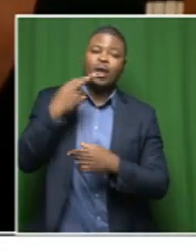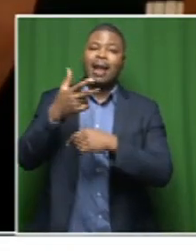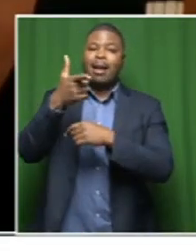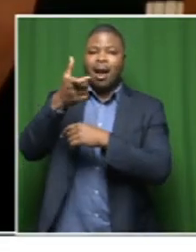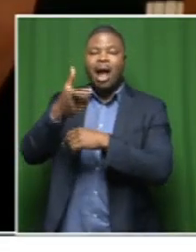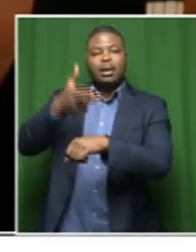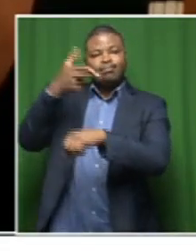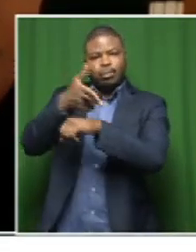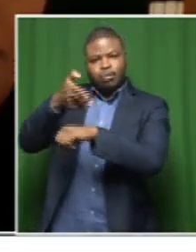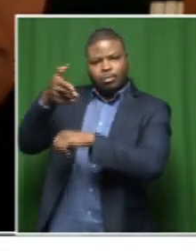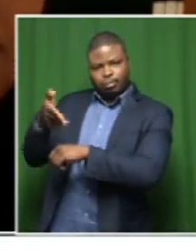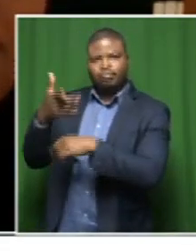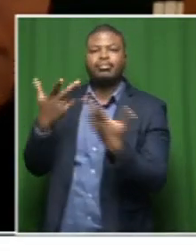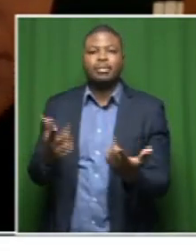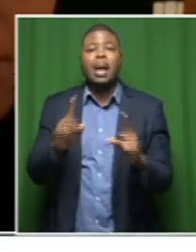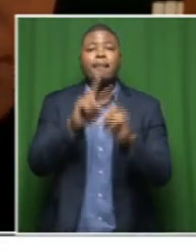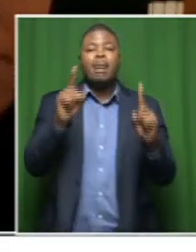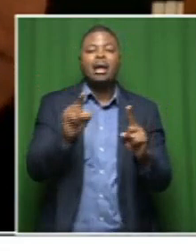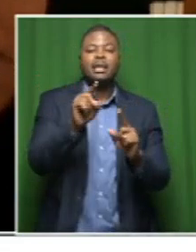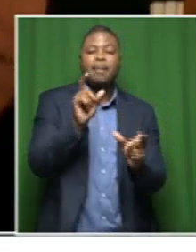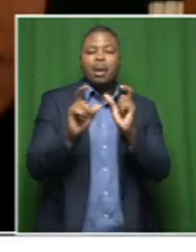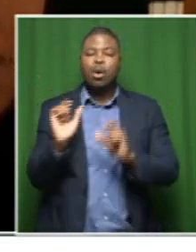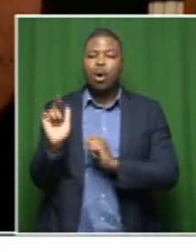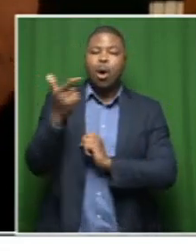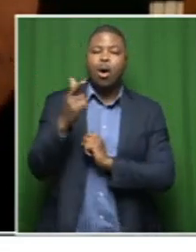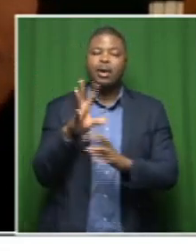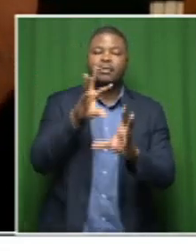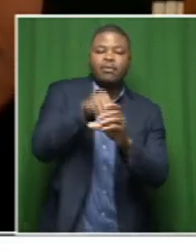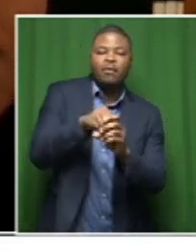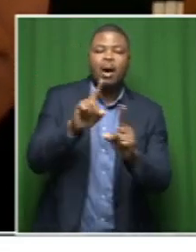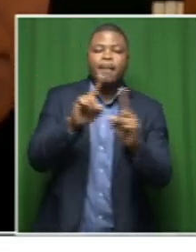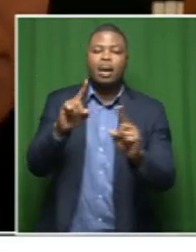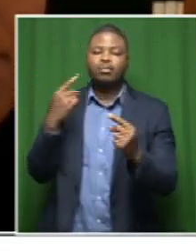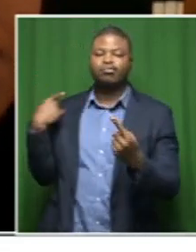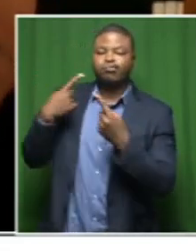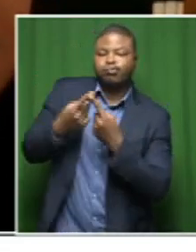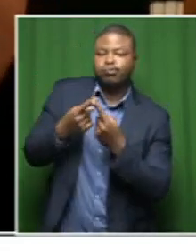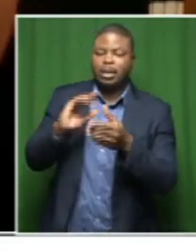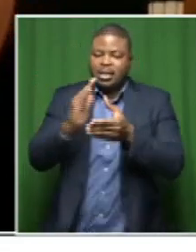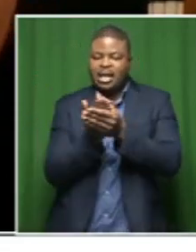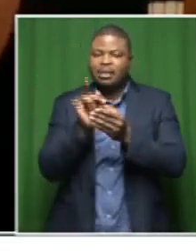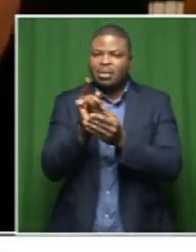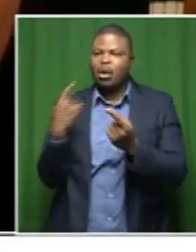jailed along with everyone else who was involved. What's the latest development in these cases?